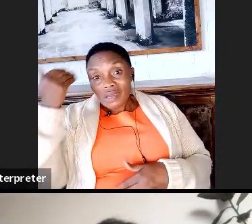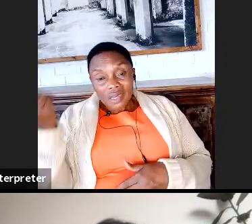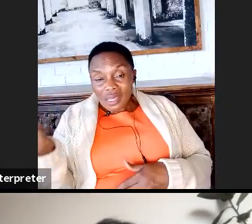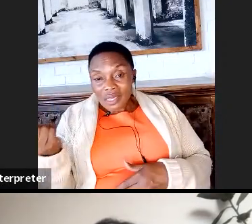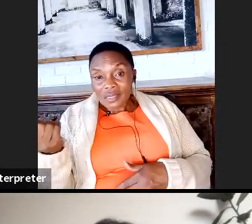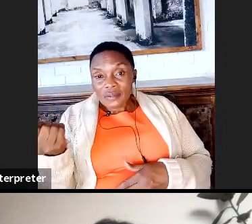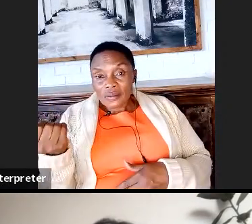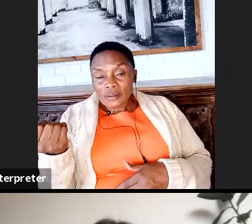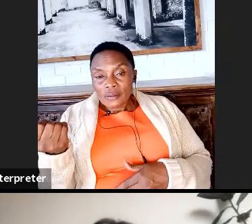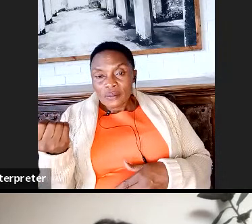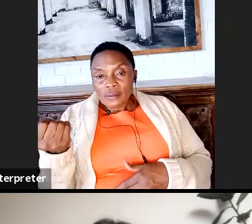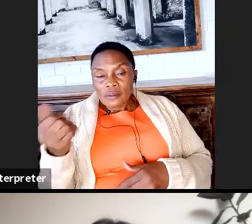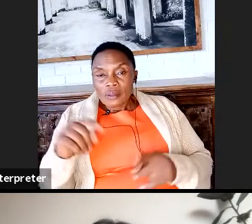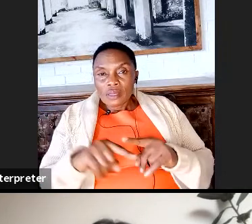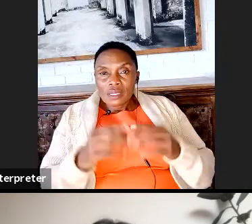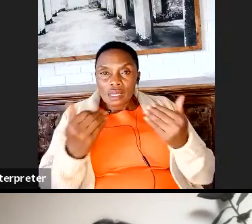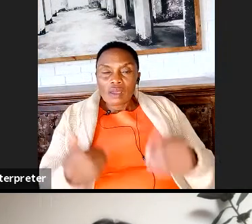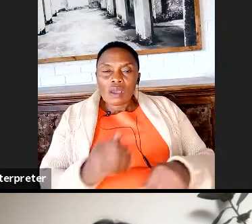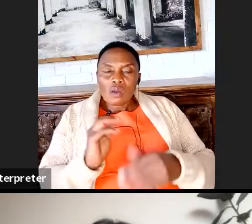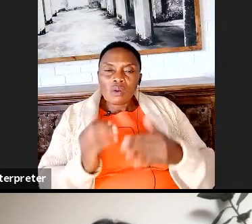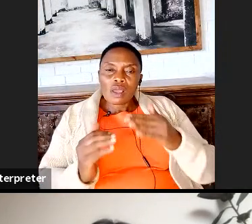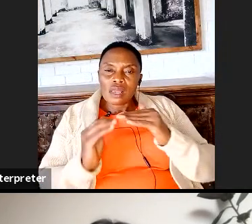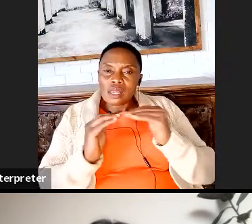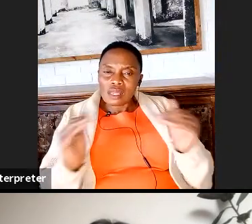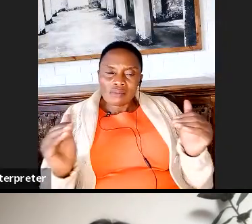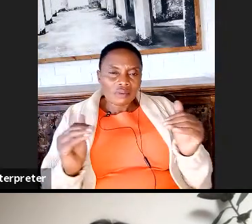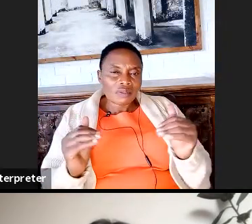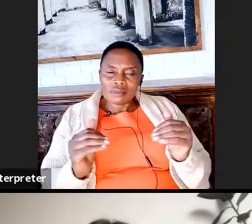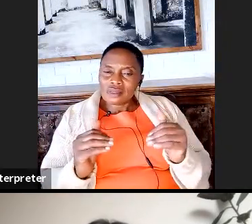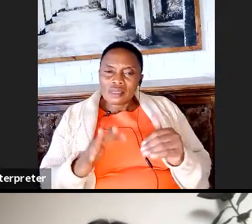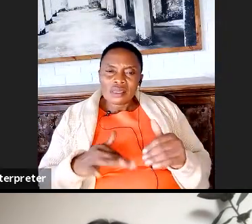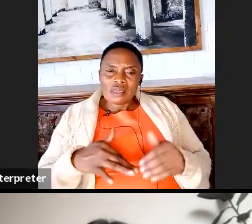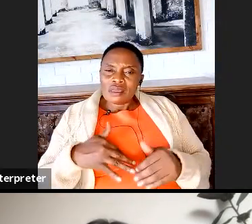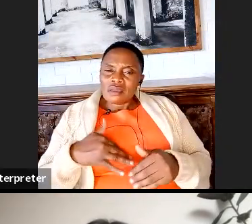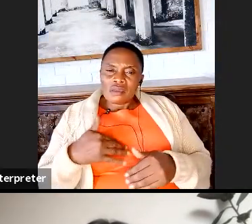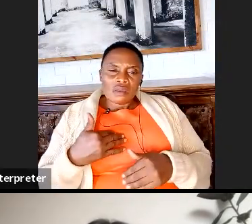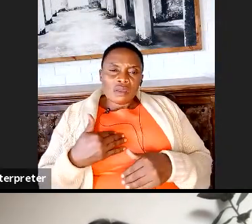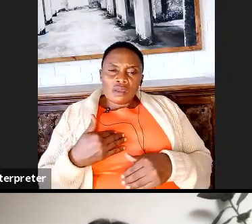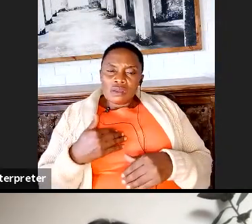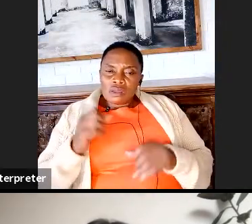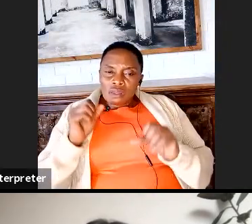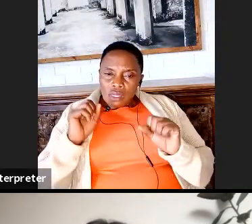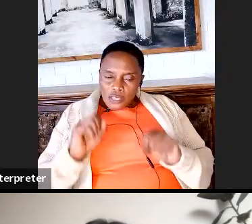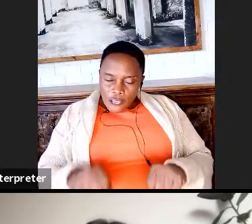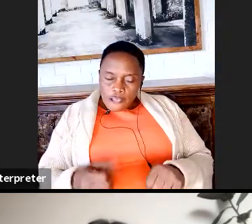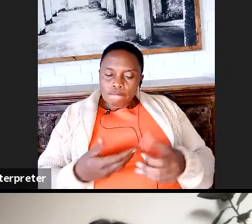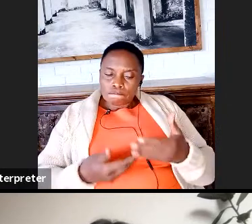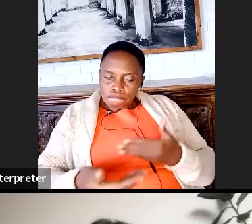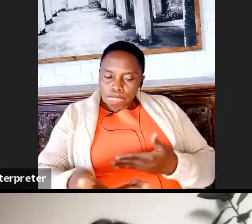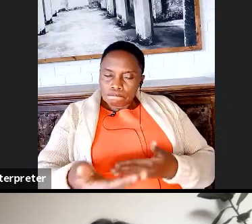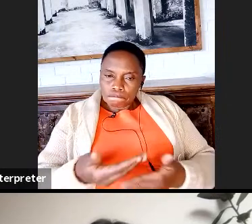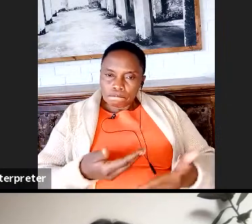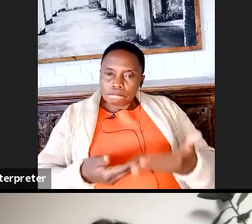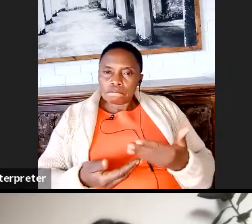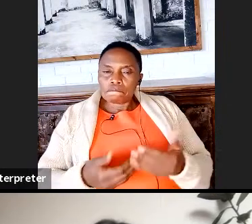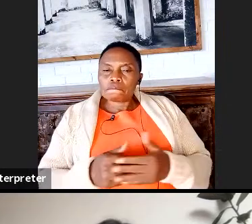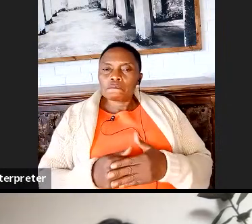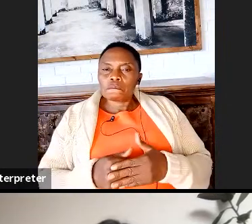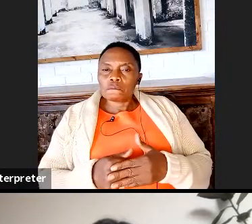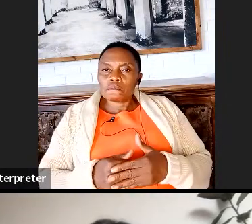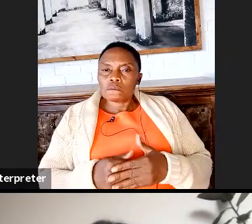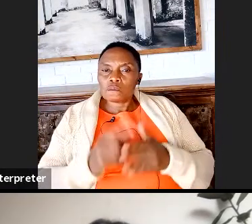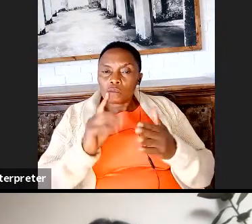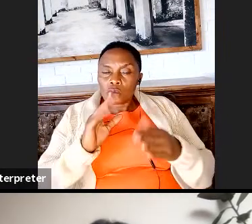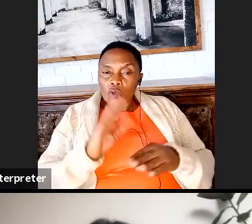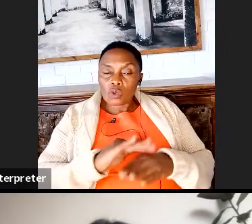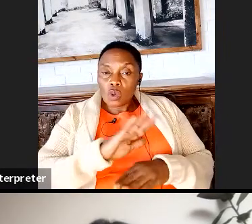Currently at our level, very few Sierra Leoneans can meaningfully engage, on whatever processes,